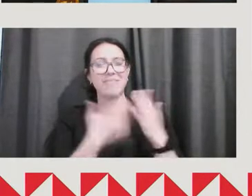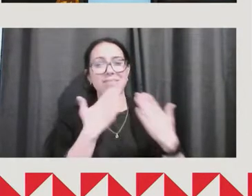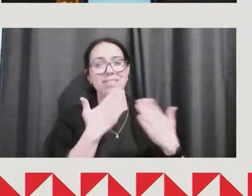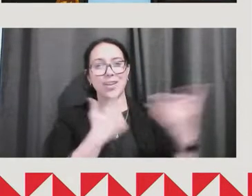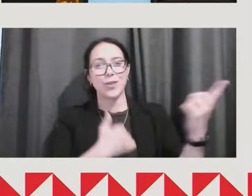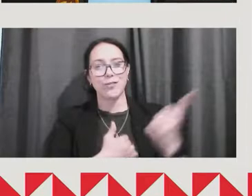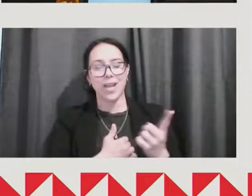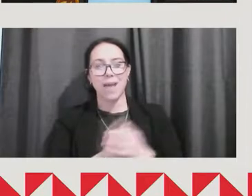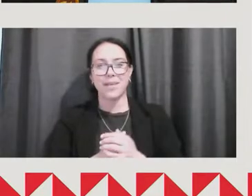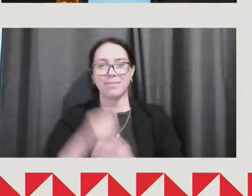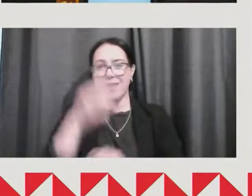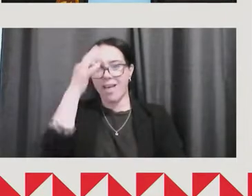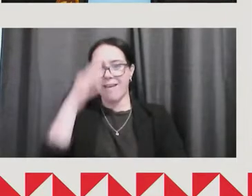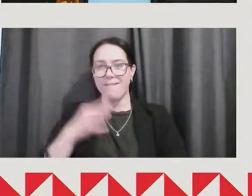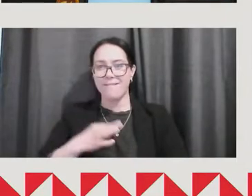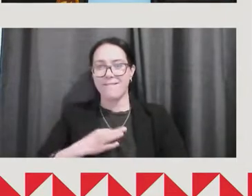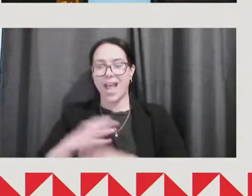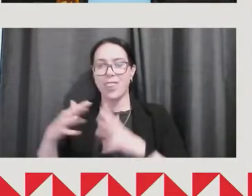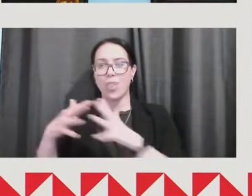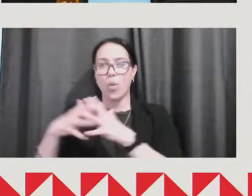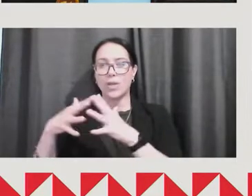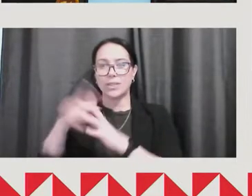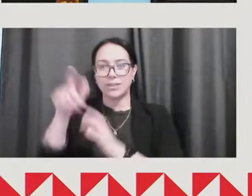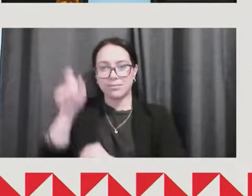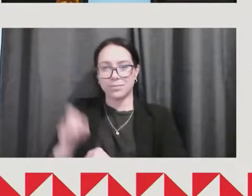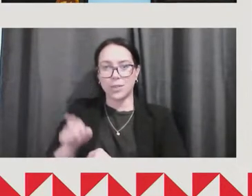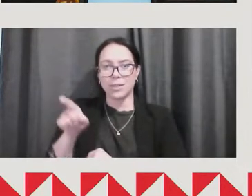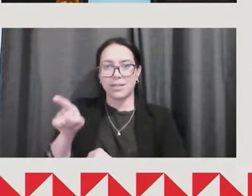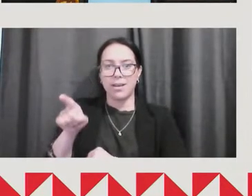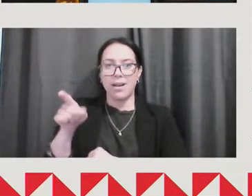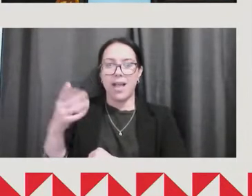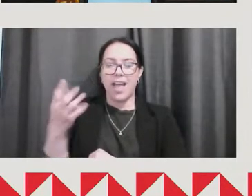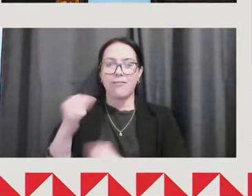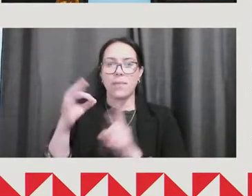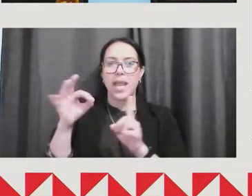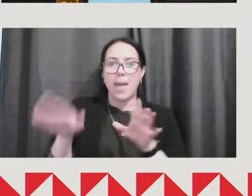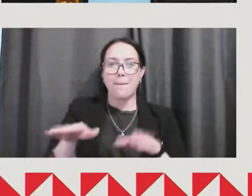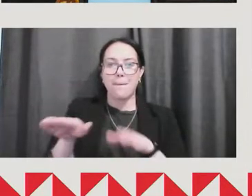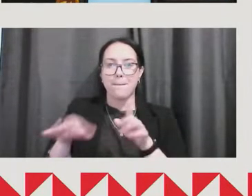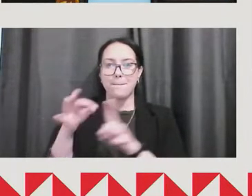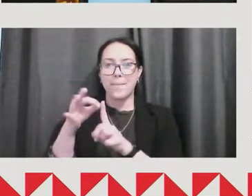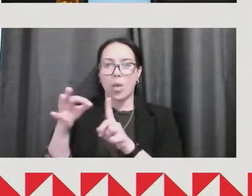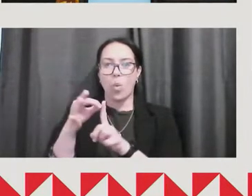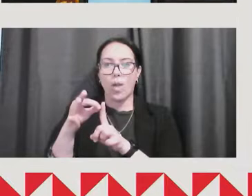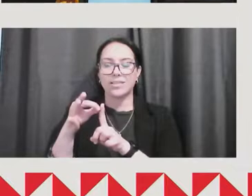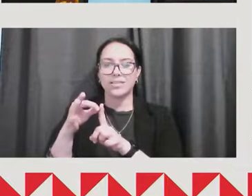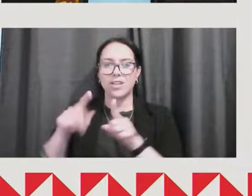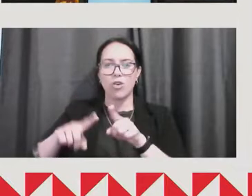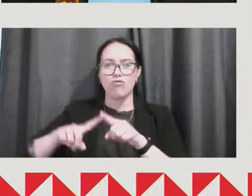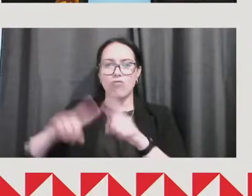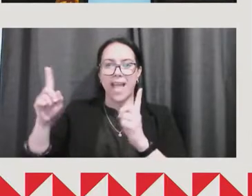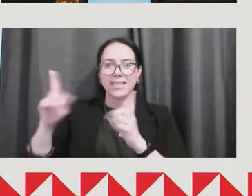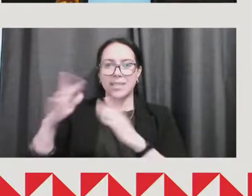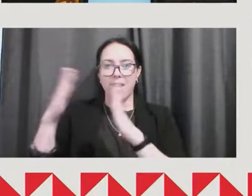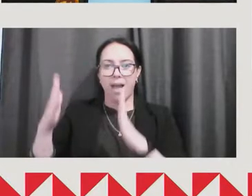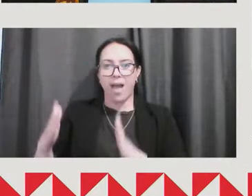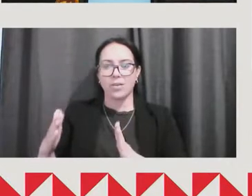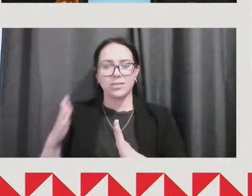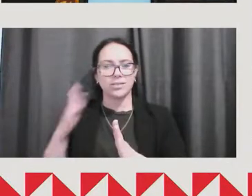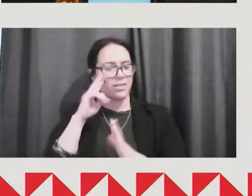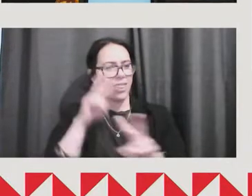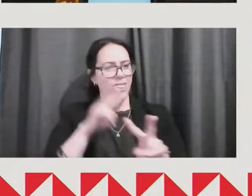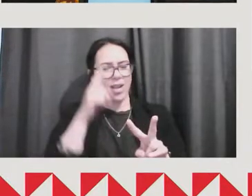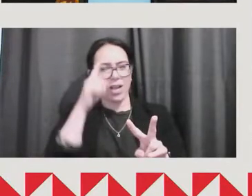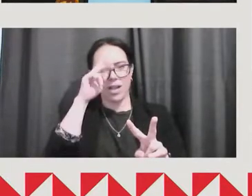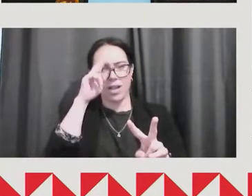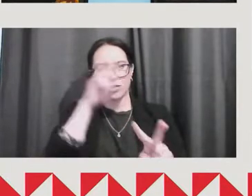Wilson has been a big part of our campaign at penguin random house and of course I believe I saw Therese Teresa